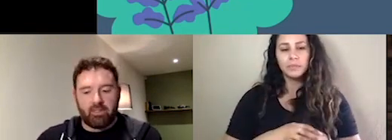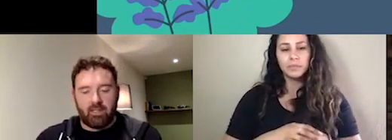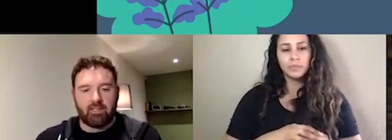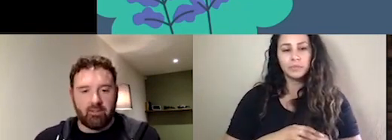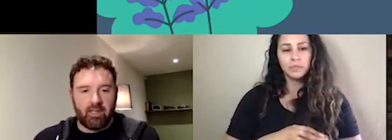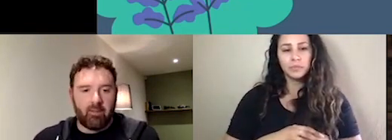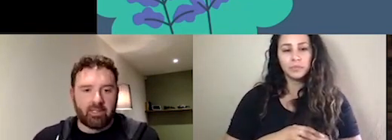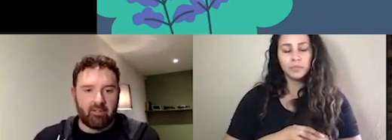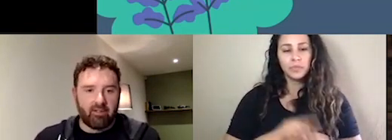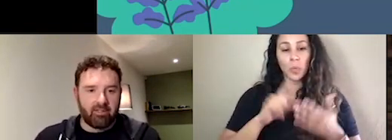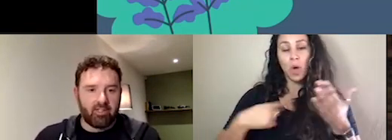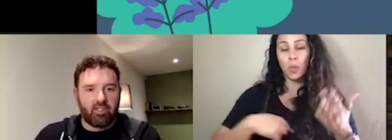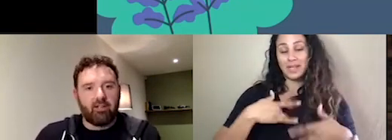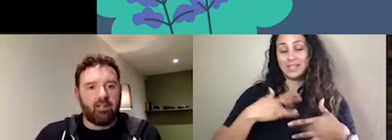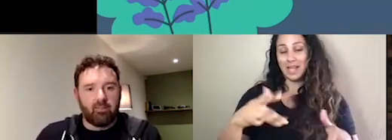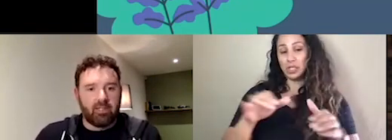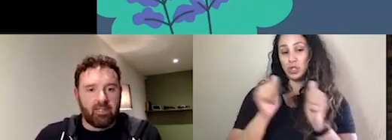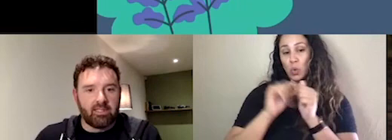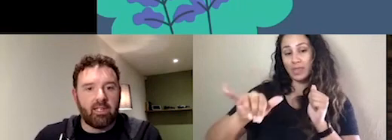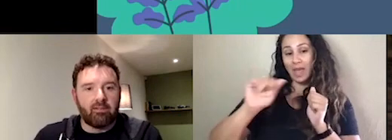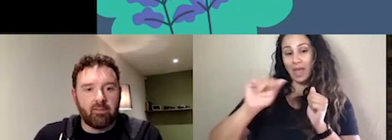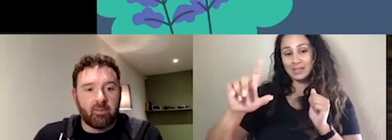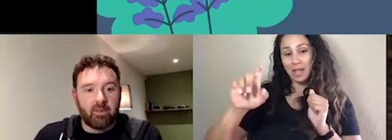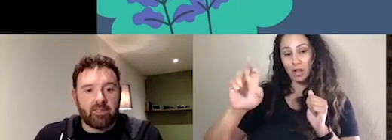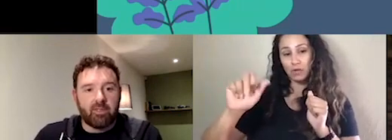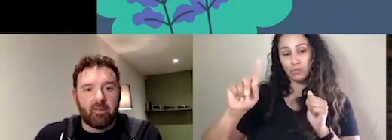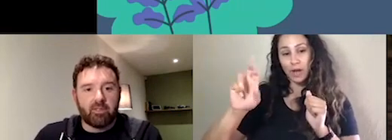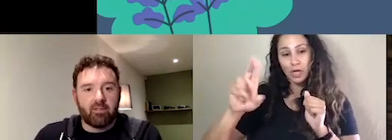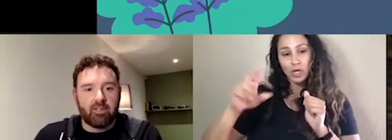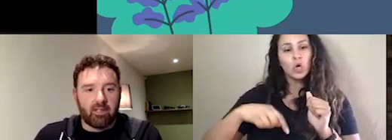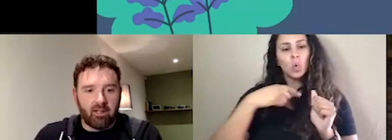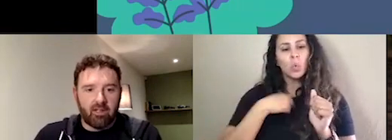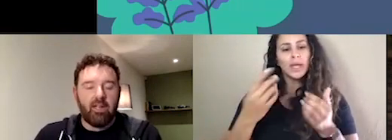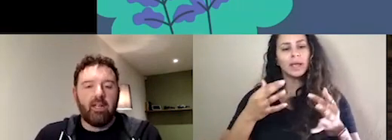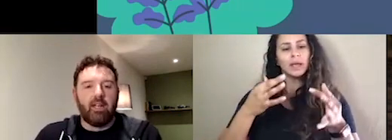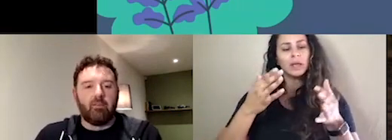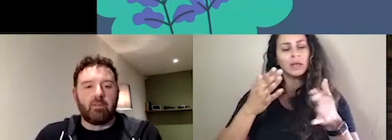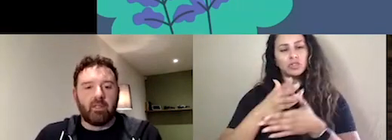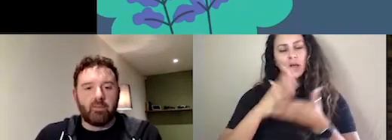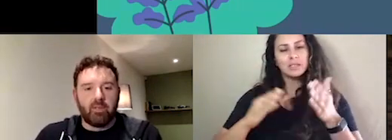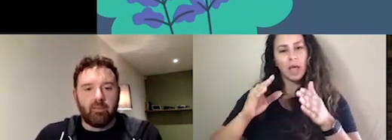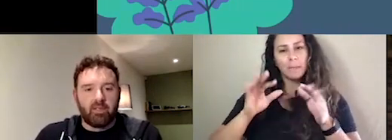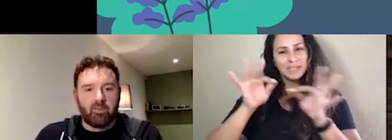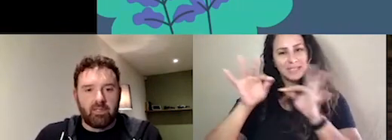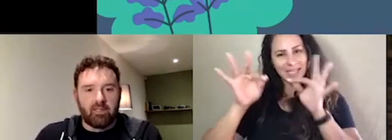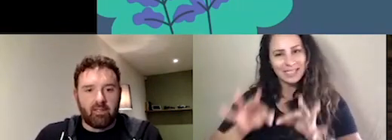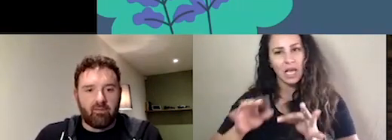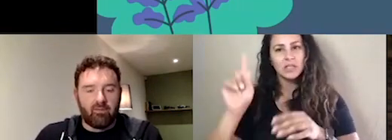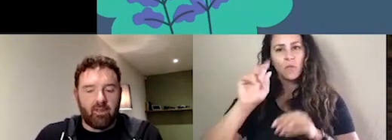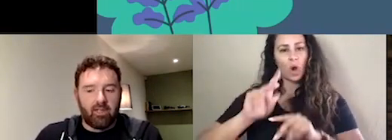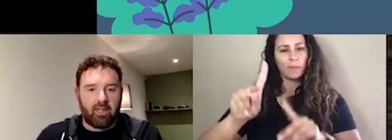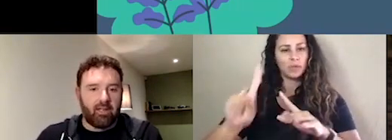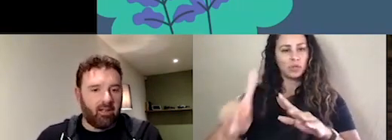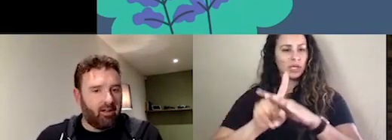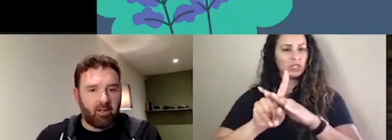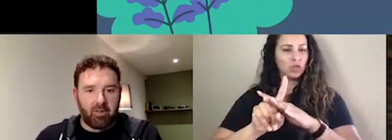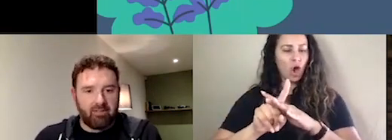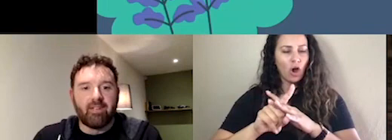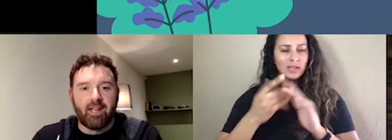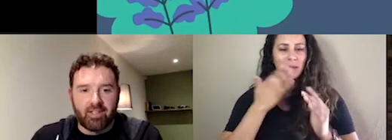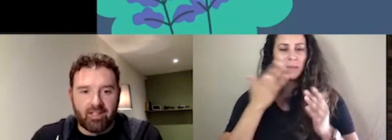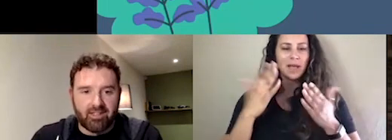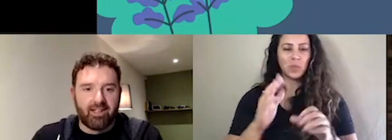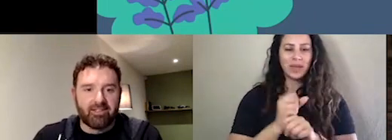what we tend to do in the App Accelerator is share a little bit of detail around where some of the opportunities are. So that's one of the best ways to kind of get an